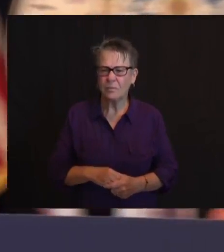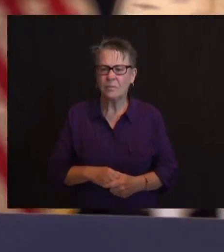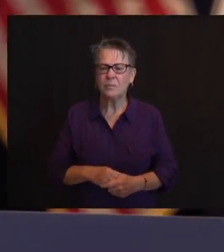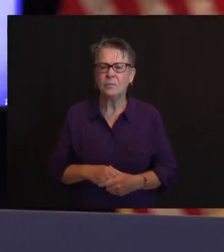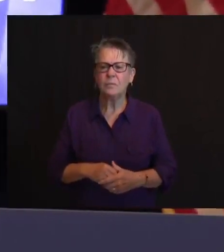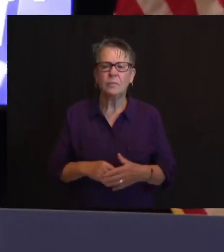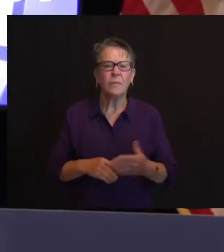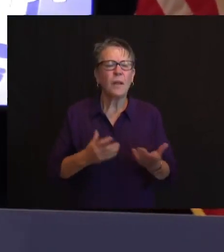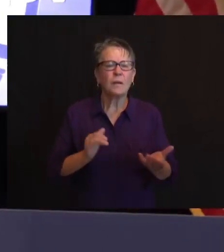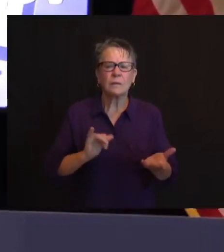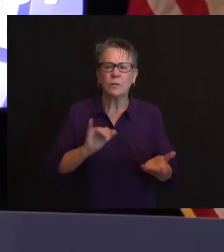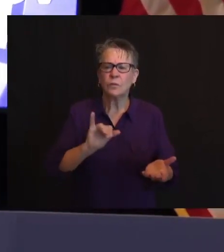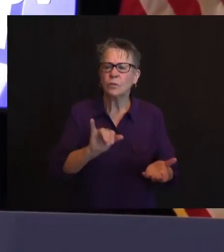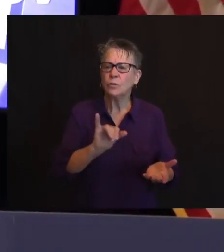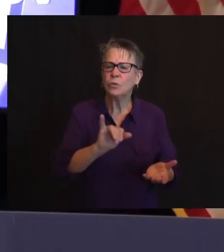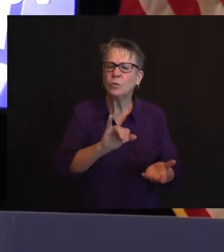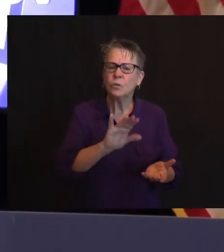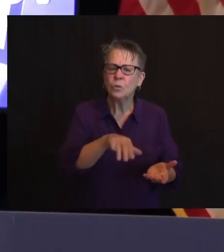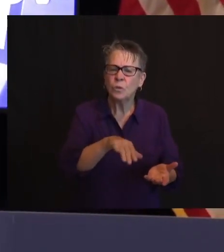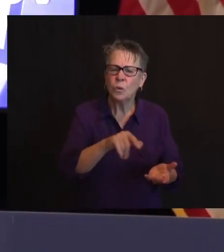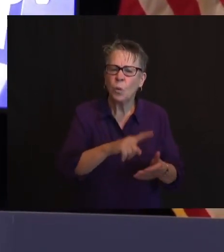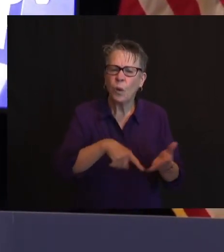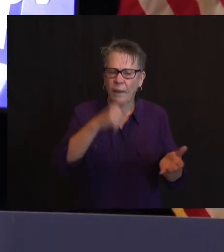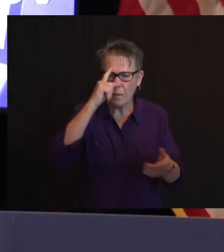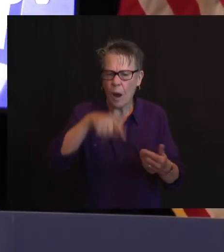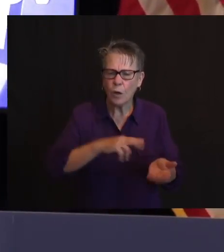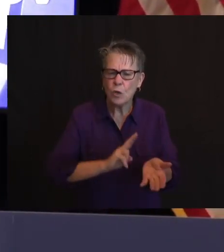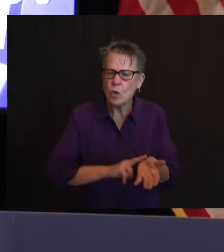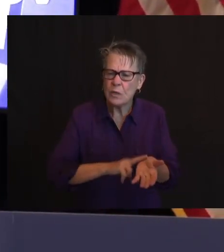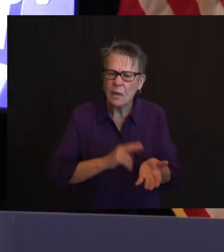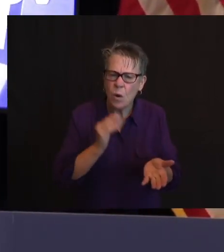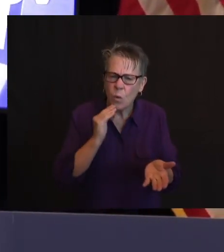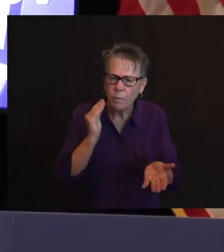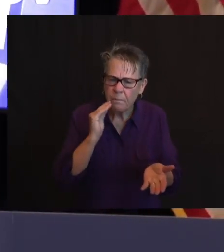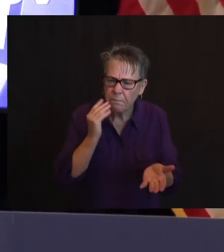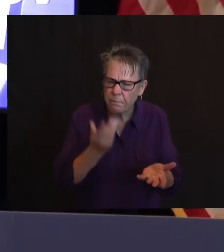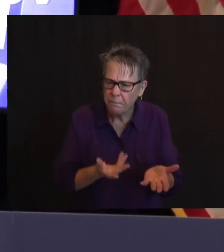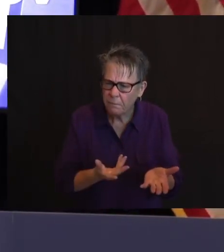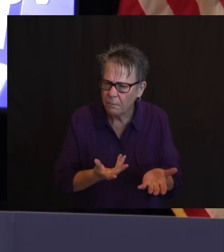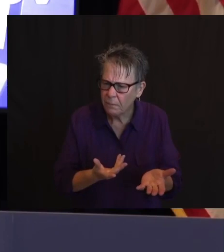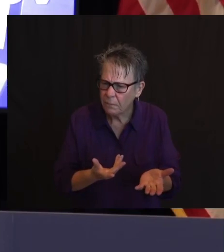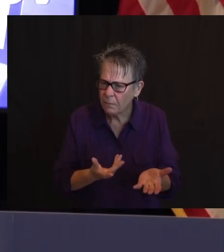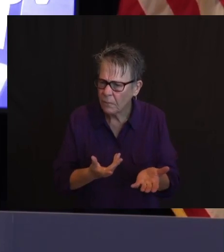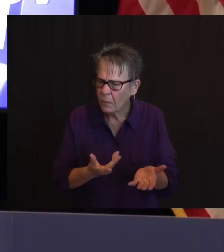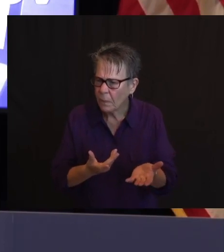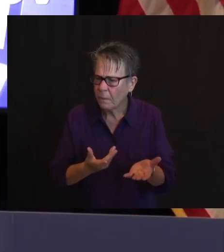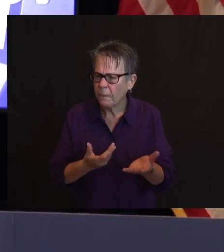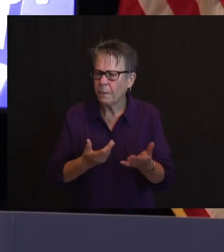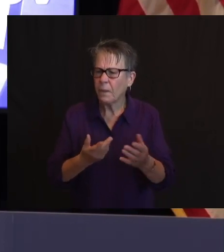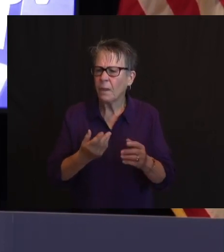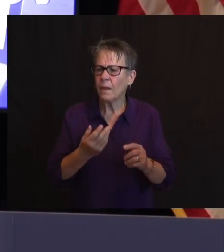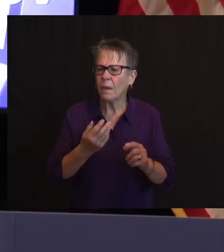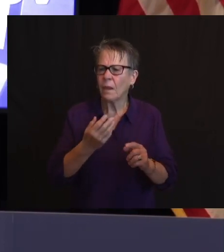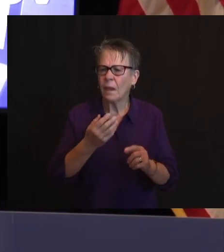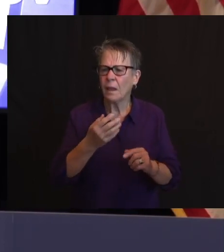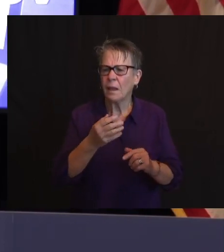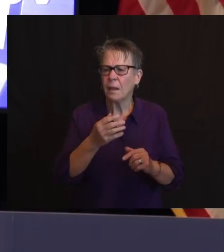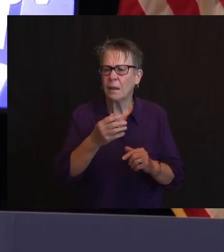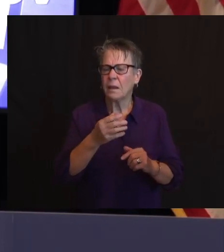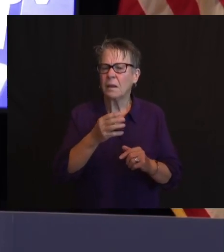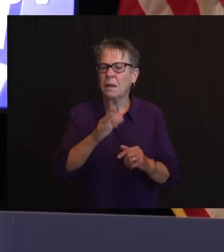Just on the pandemic fatigue, I think that the overwhelming feeling of helplessness and wanting this to